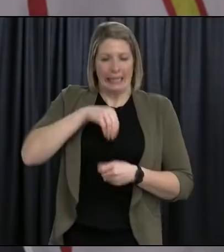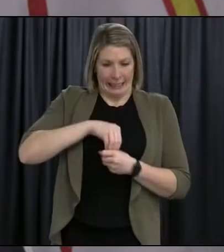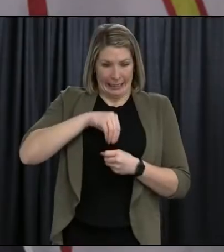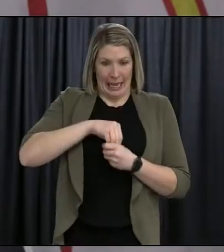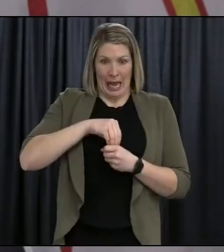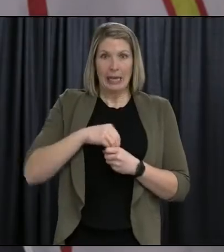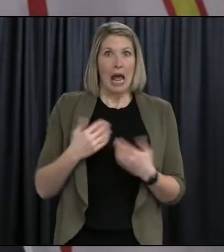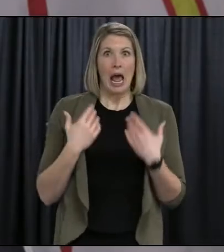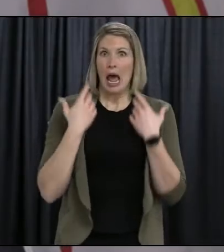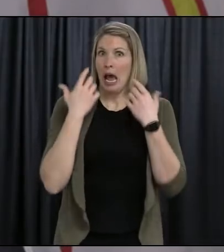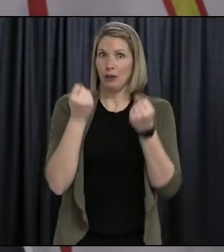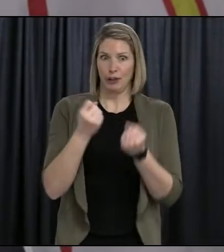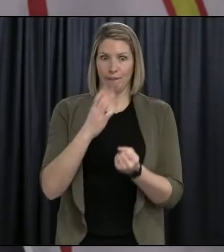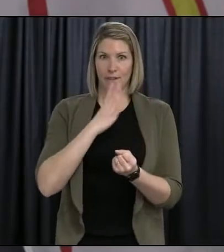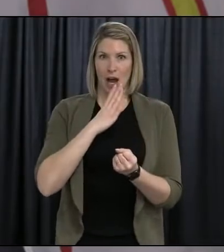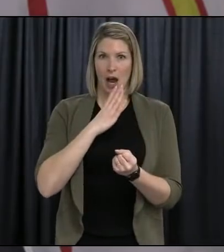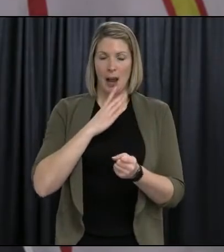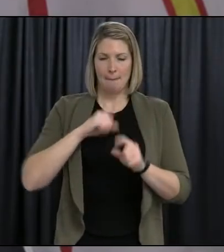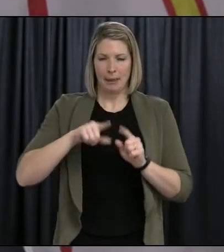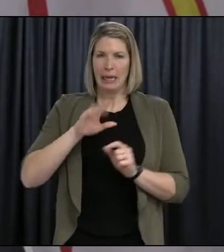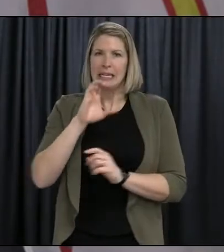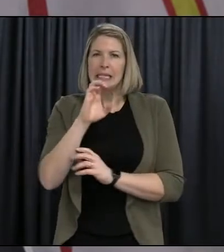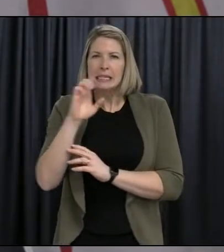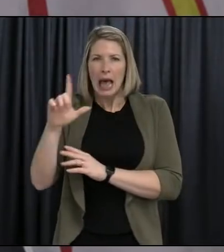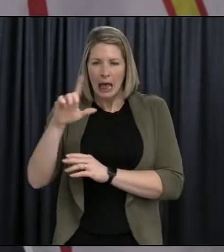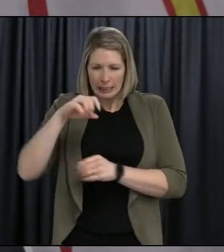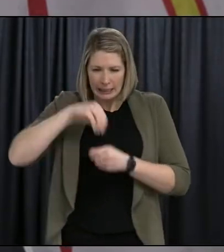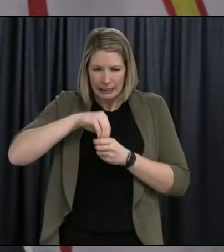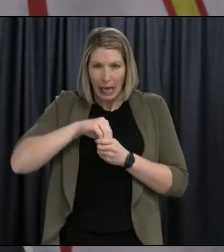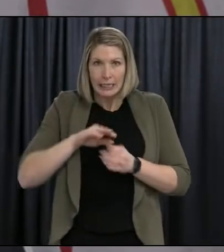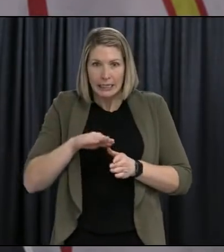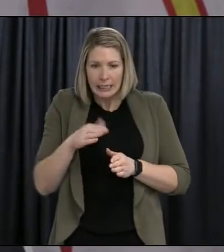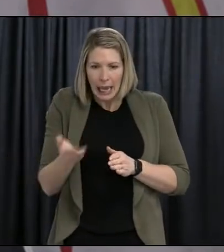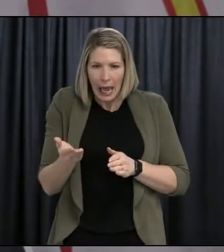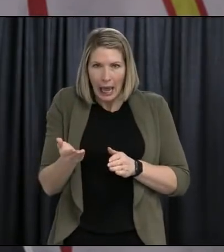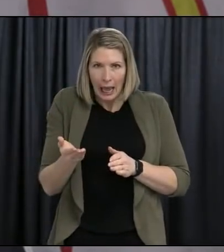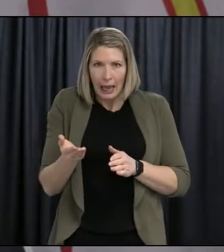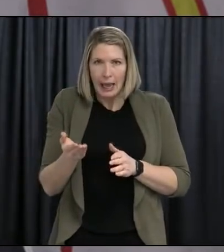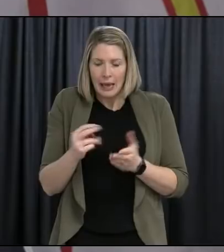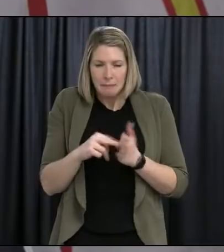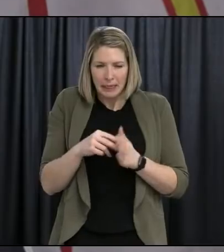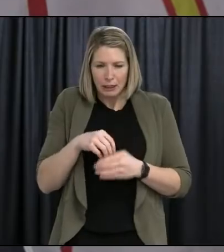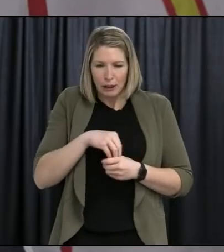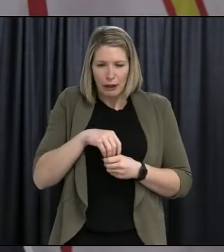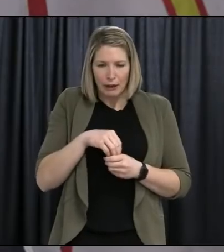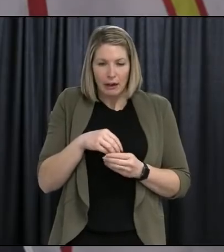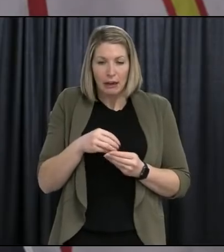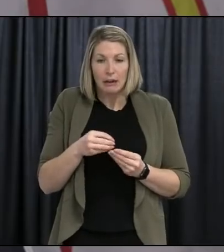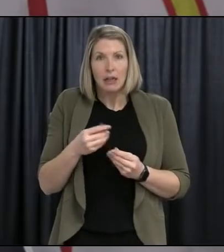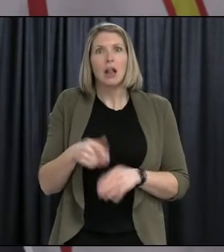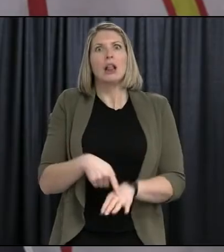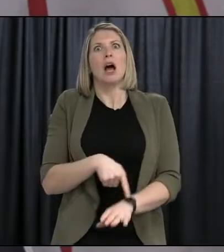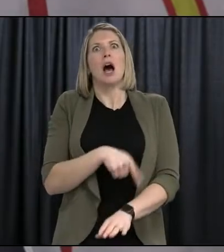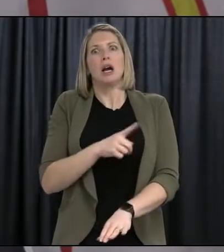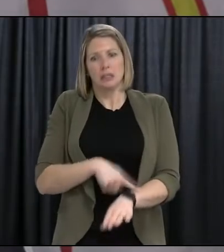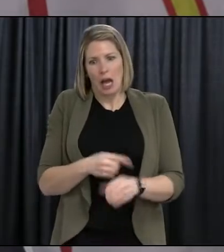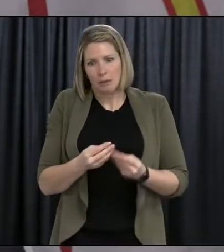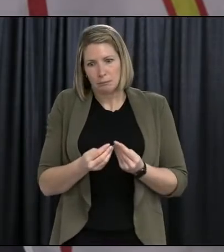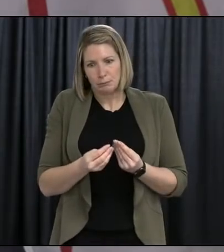time. So it hasn't proven to be very fruitful. So generally speaking, we go on